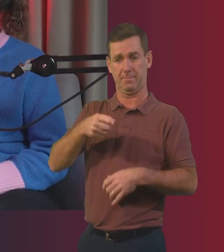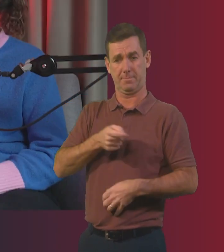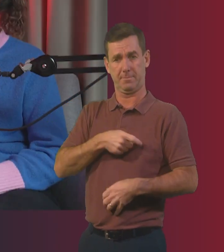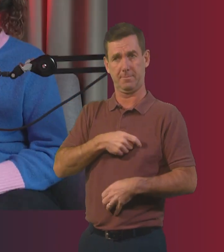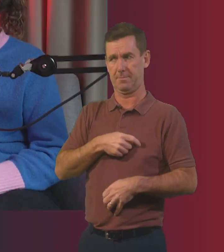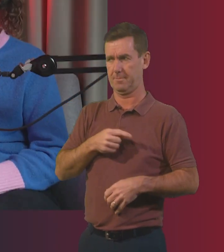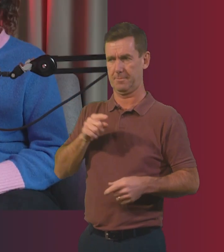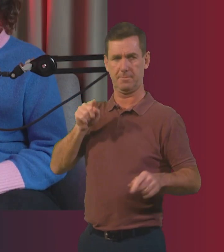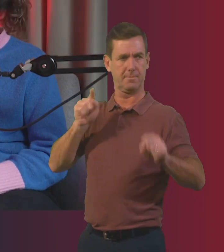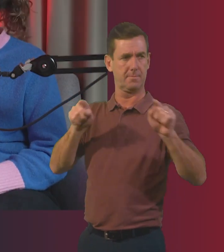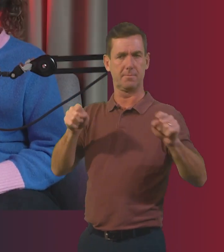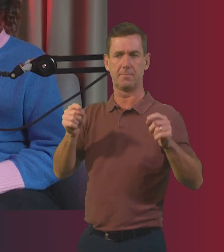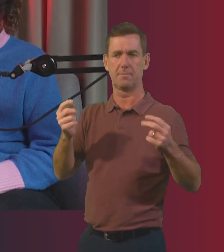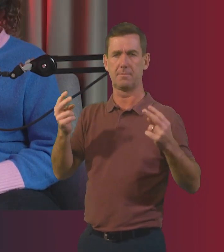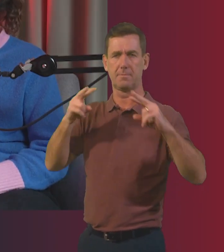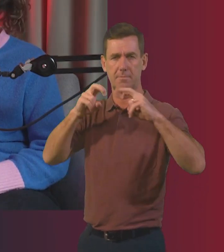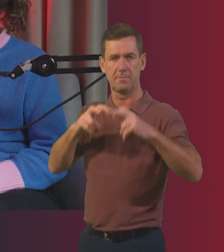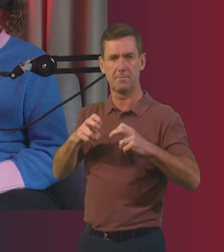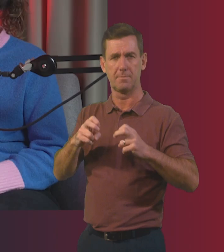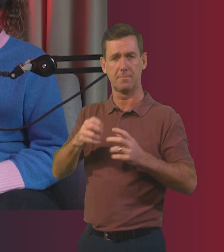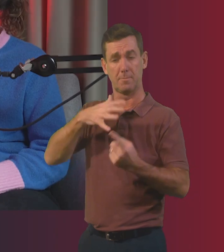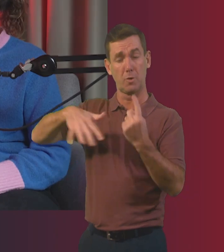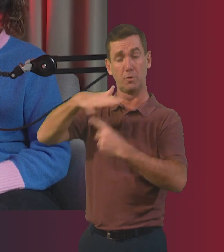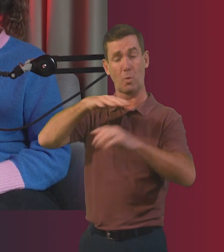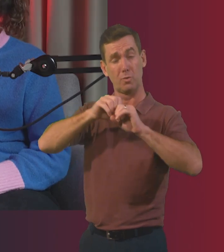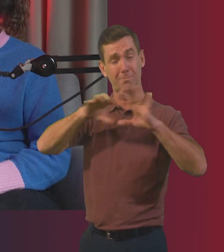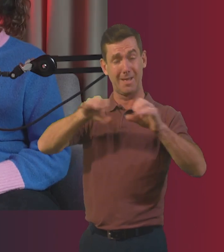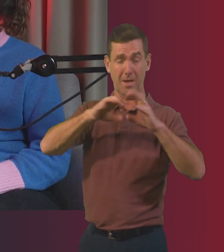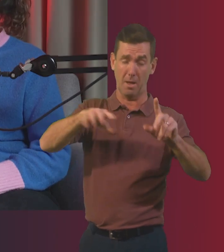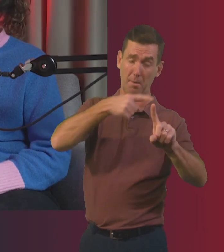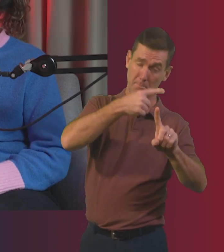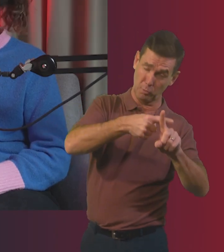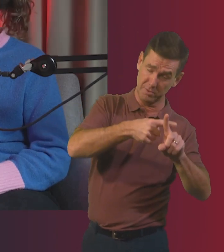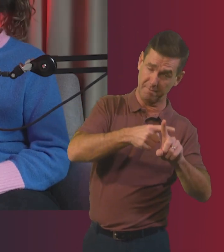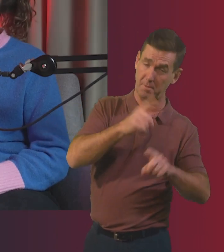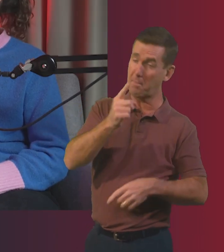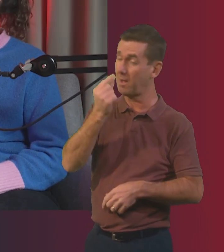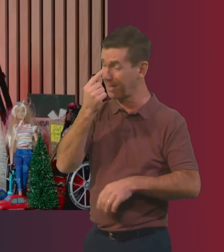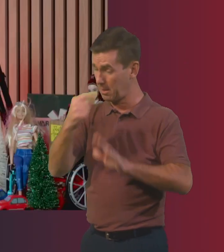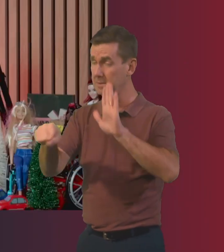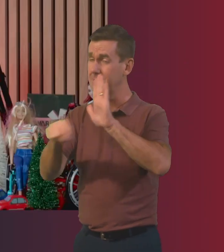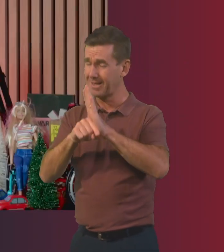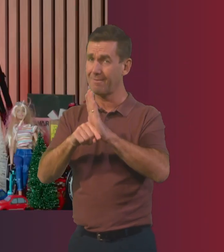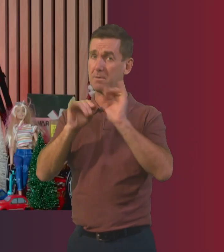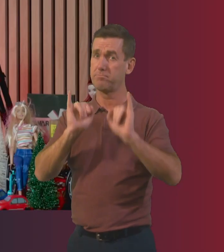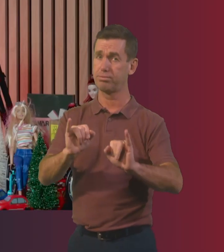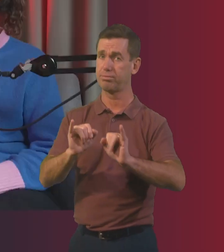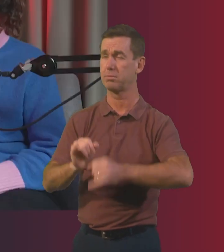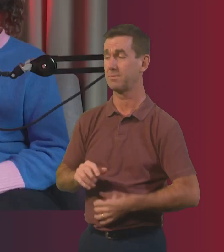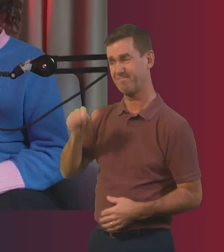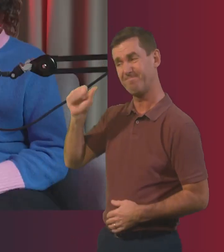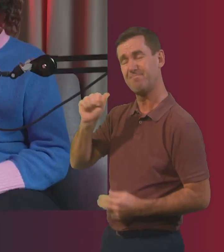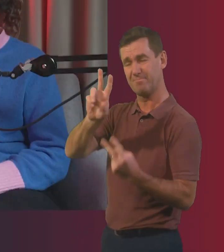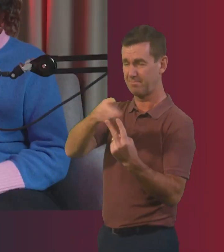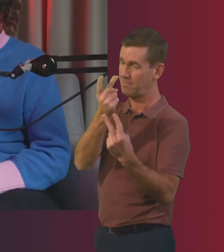people scrutinising. Because social media, it can be great, but it can also be really negative. It's a double-edged sword, isn't it?